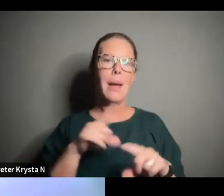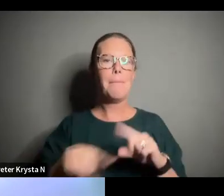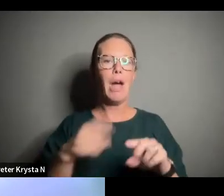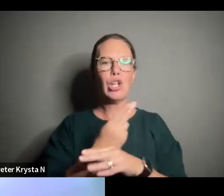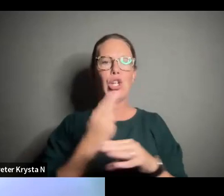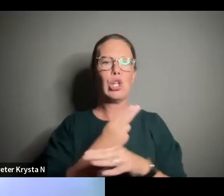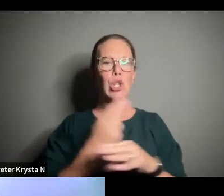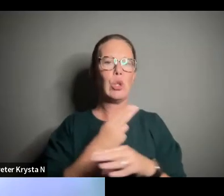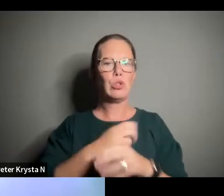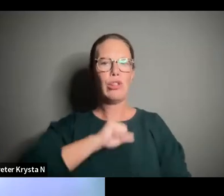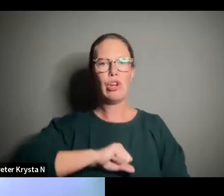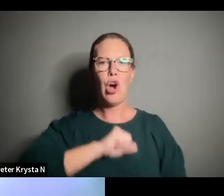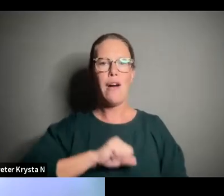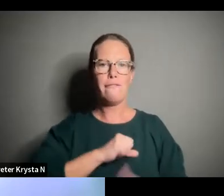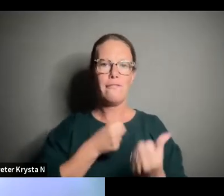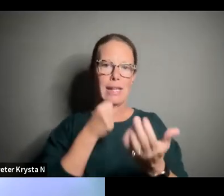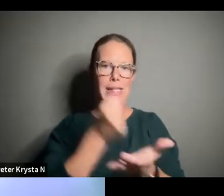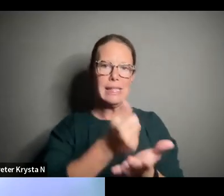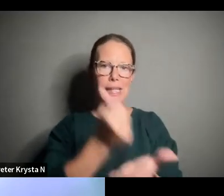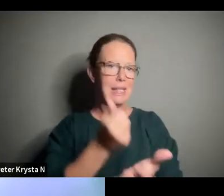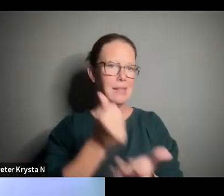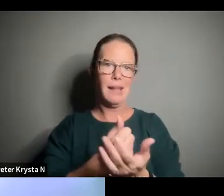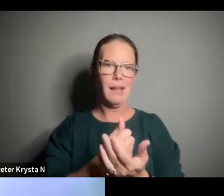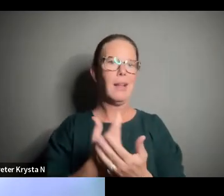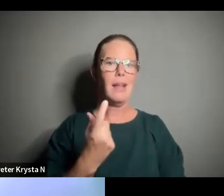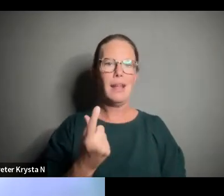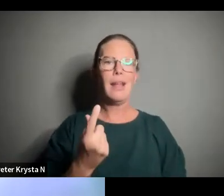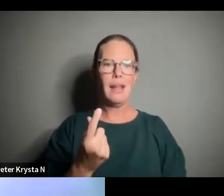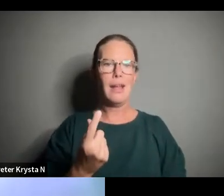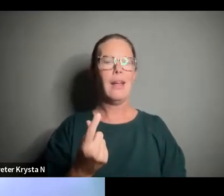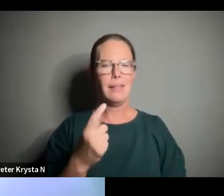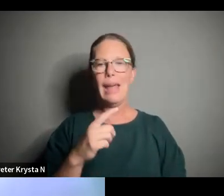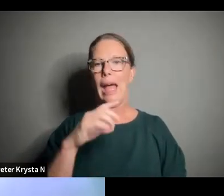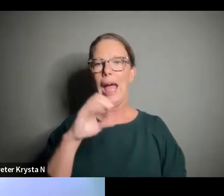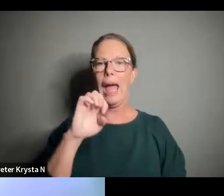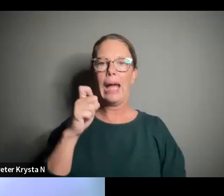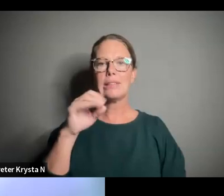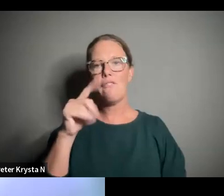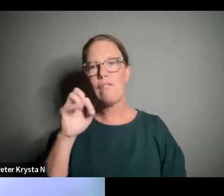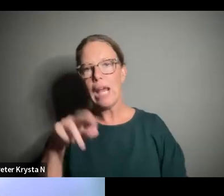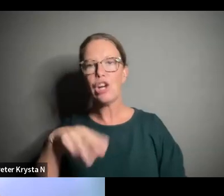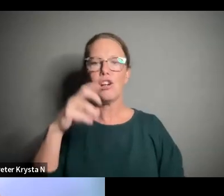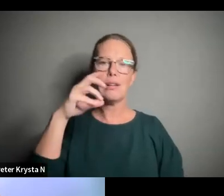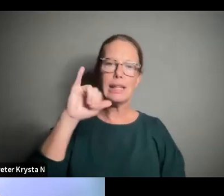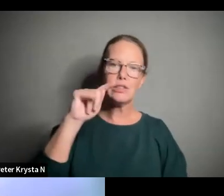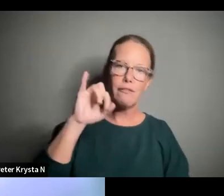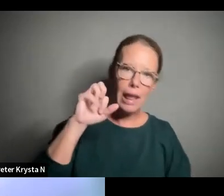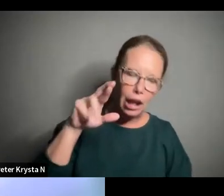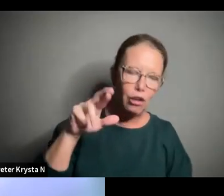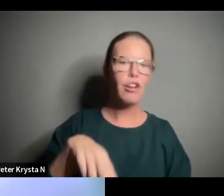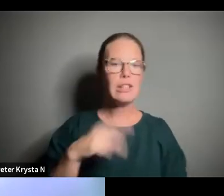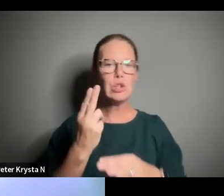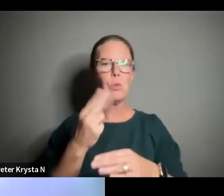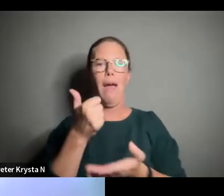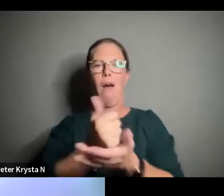Dr. Bach really popularized, that I use in all my patients, the insufflator, exsufflator, to really help those patients. And so